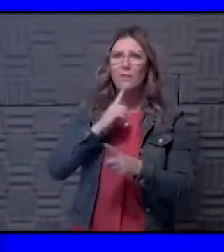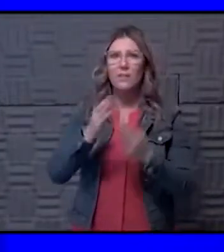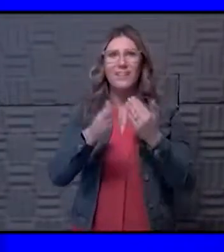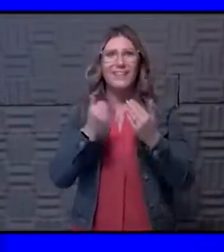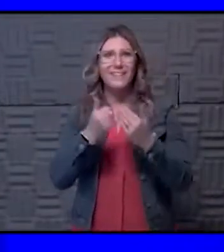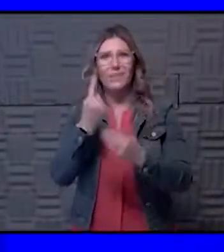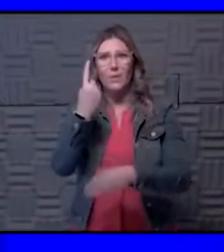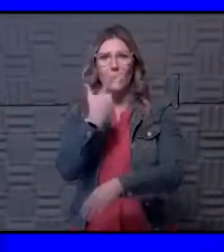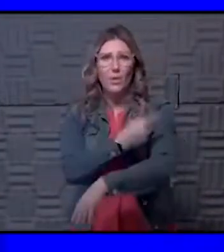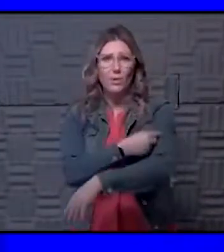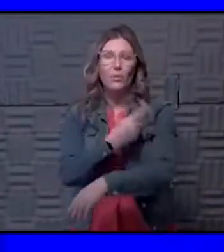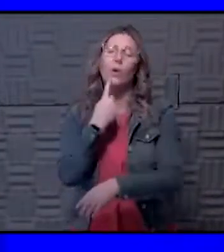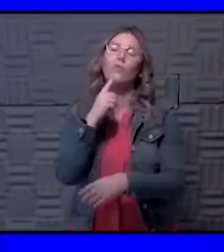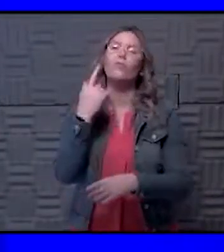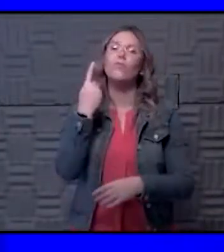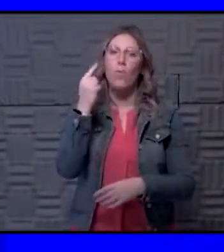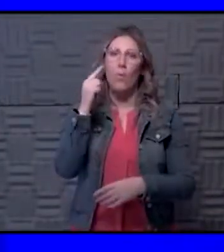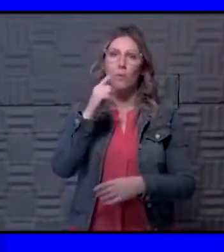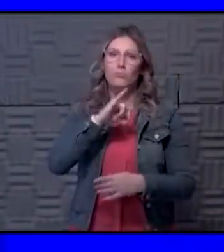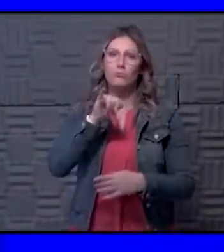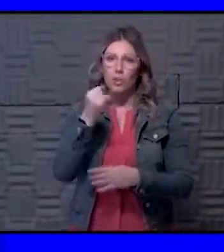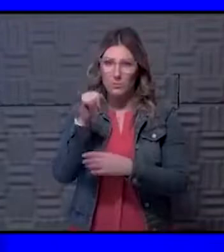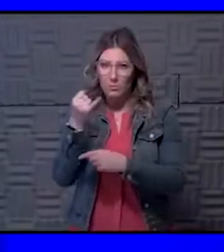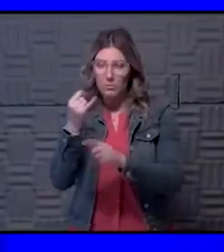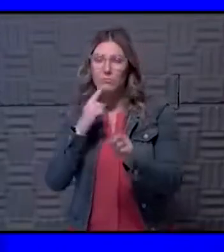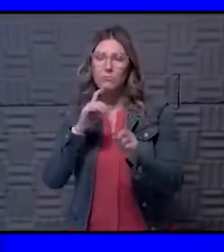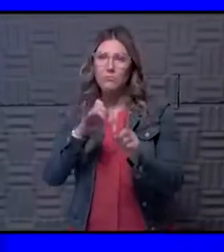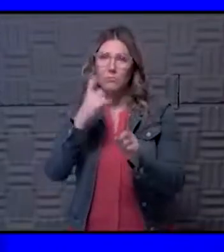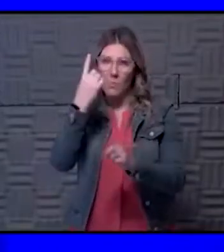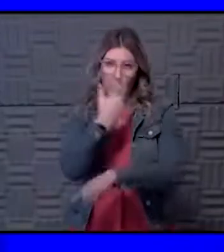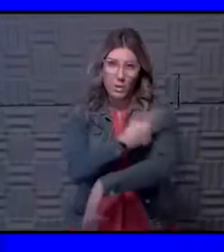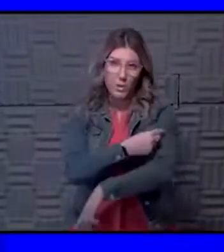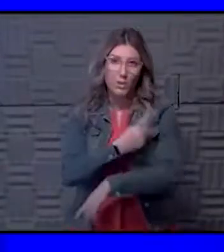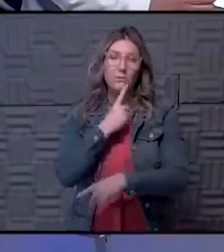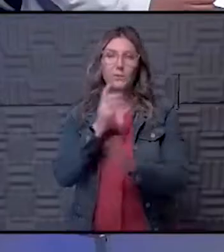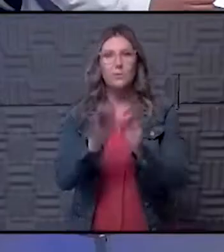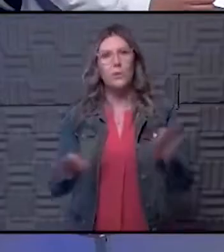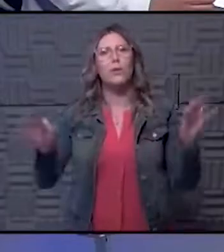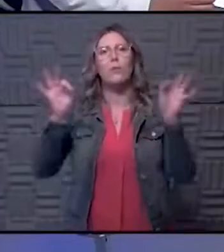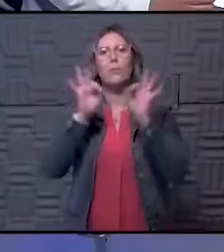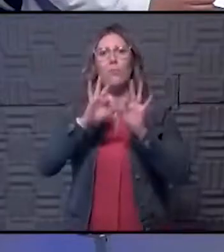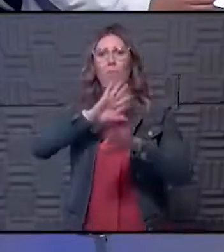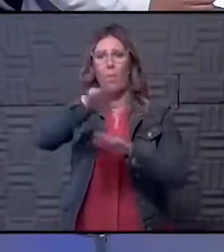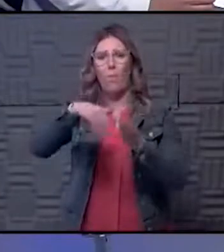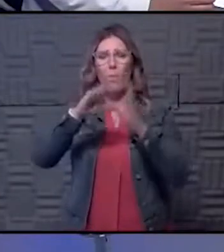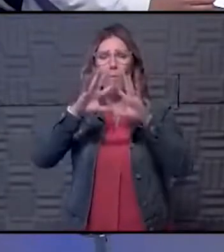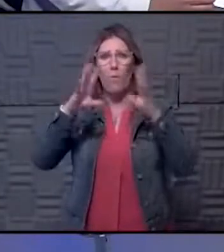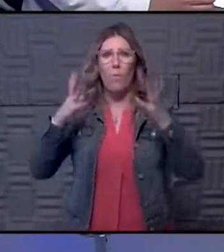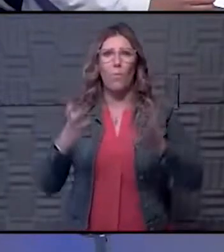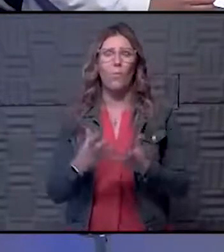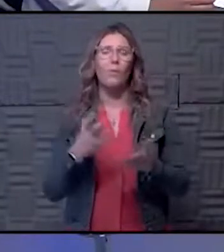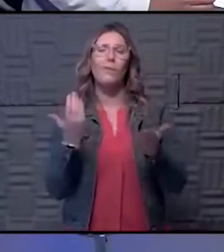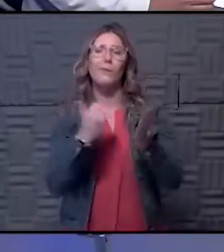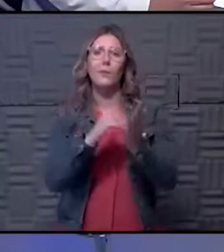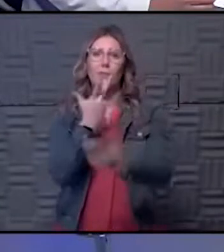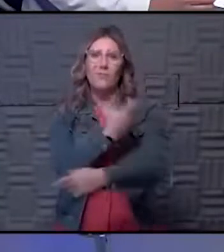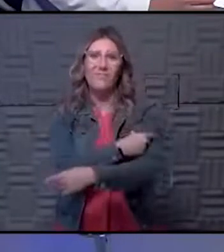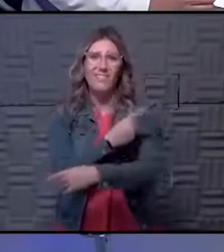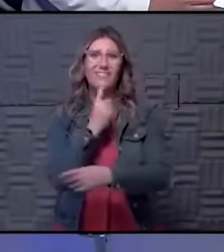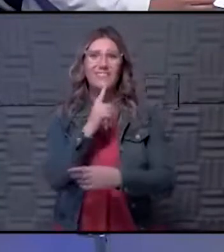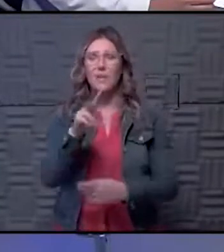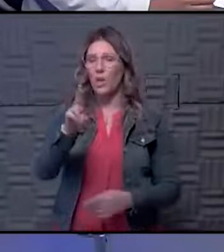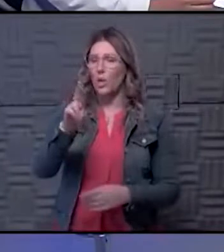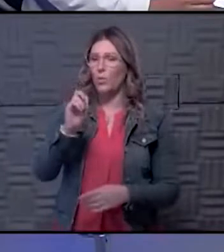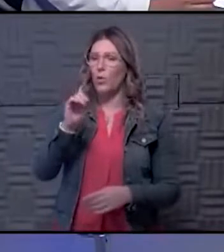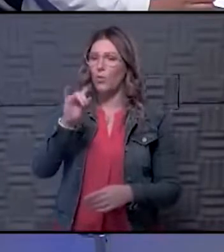one dose. Well, for Johnson & Johnson, one dose. So I think that is important for the rest of the world. And just to say again with vaccination, you mentioned that the